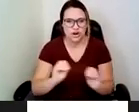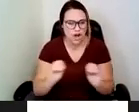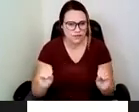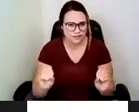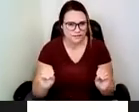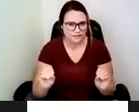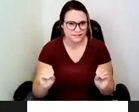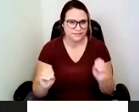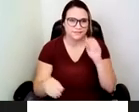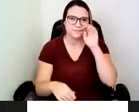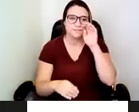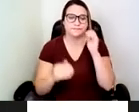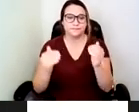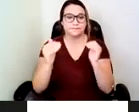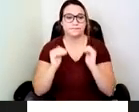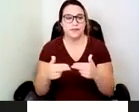care. Next slide.